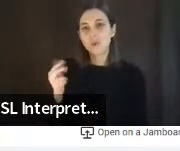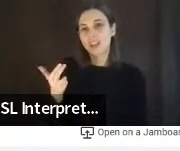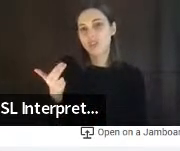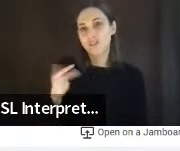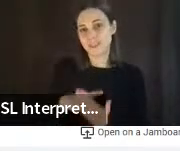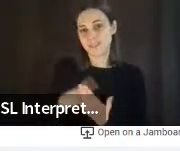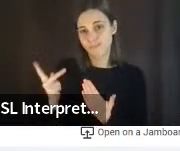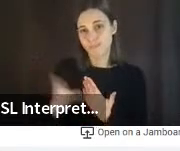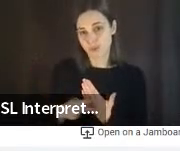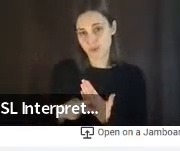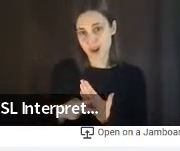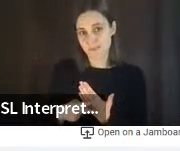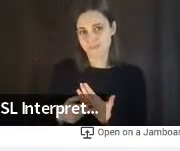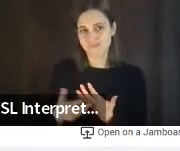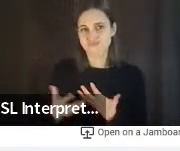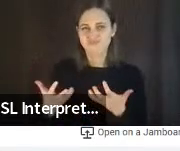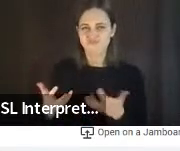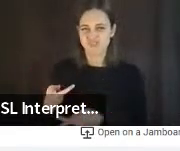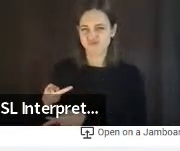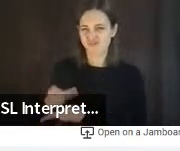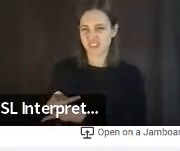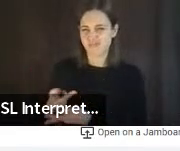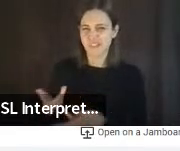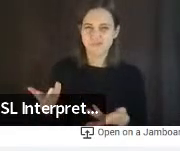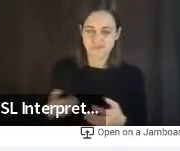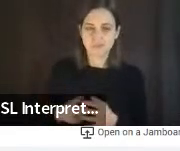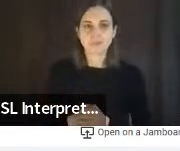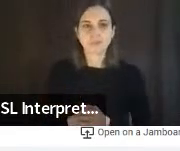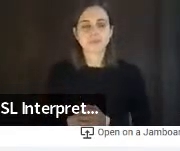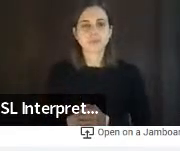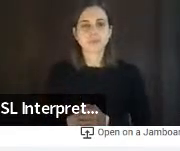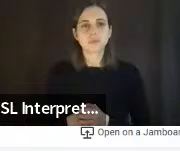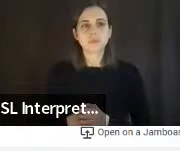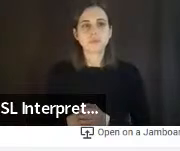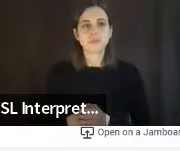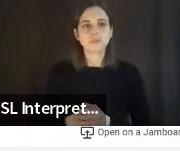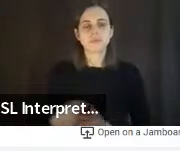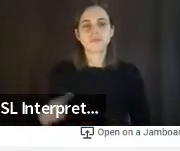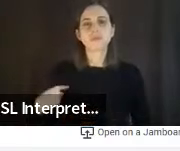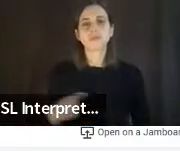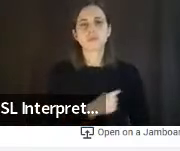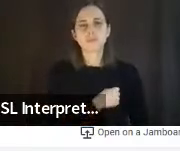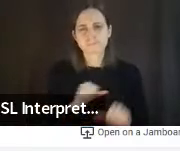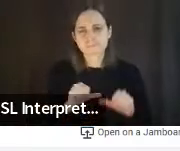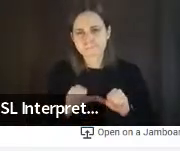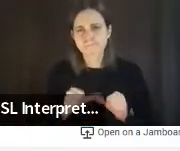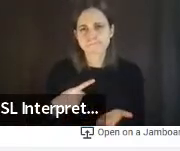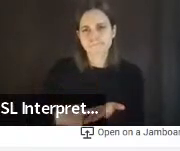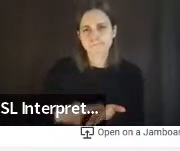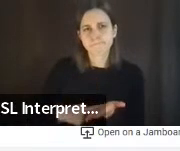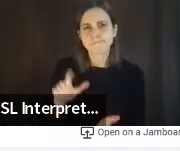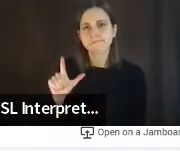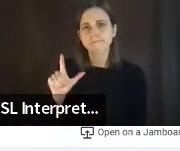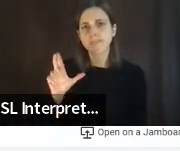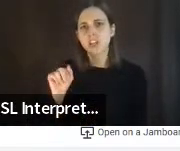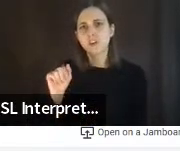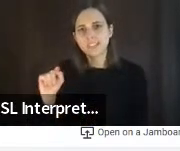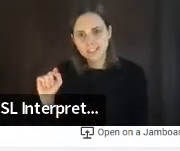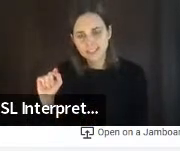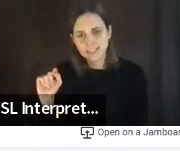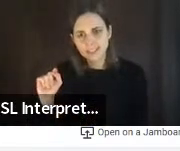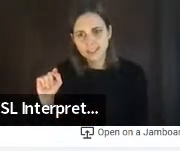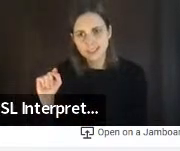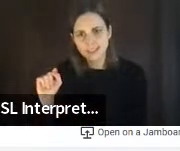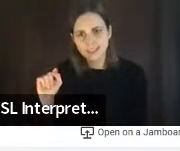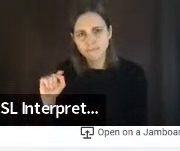we were kind of puzzled a little bit about why we were talking about the Vine and BRT in this context, and kind of highlighted that it was